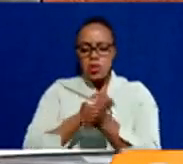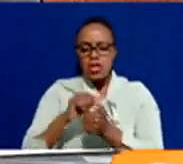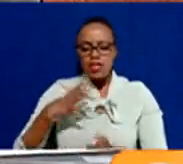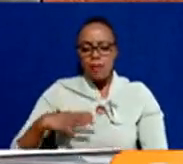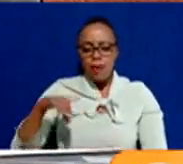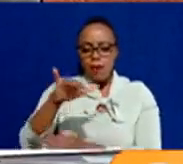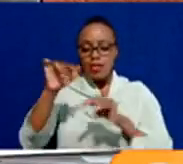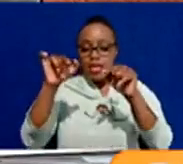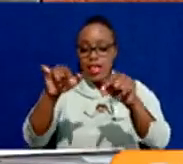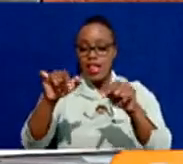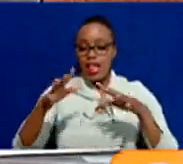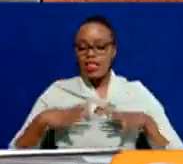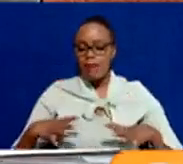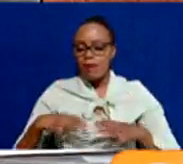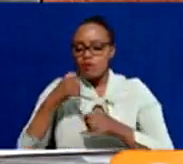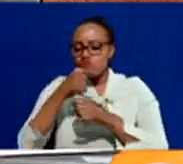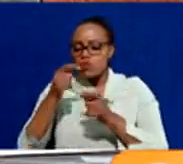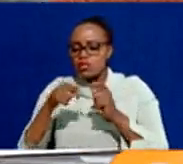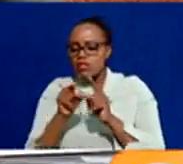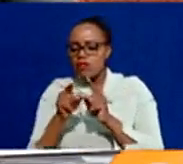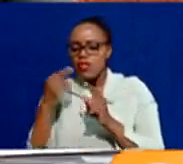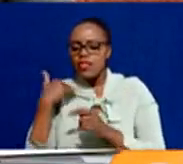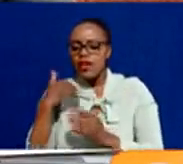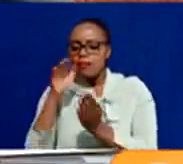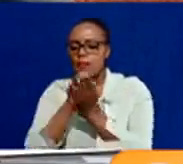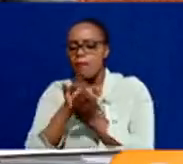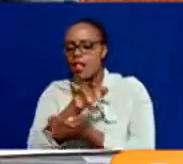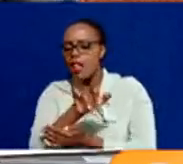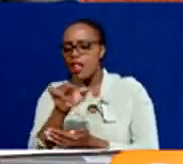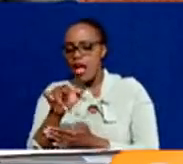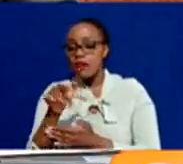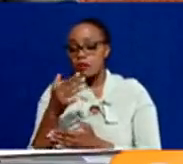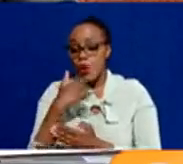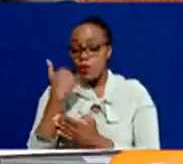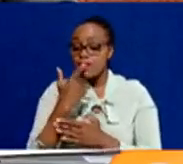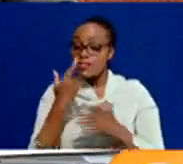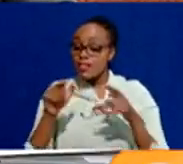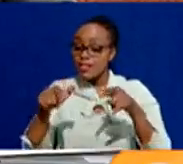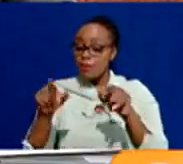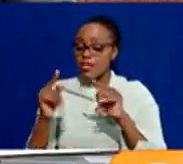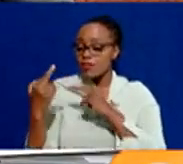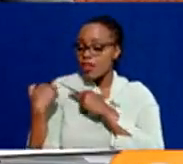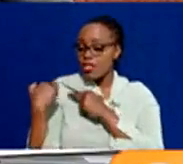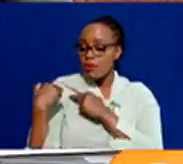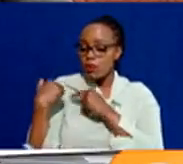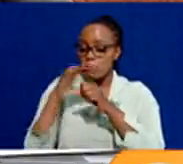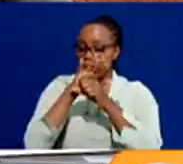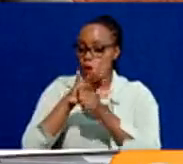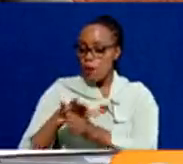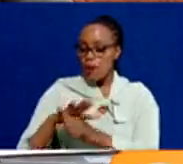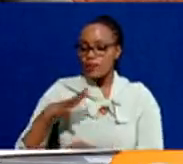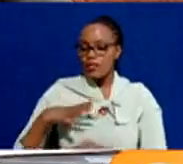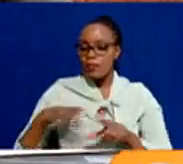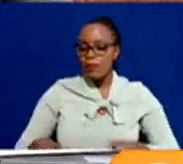are accusing the traders of harboring criminal elements among them, who they claim are terrorizing the residents.